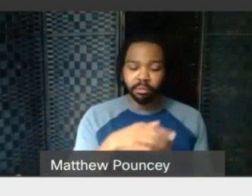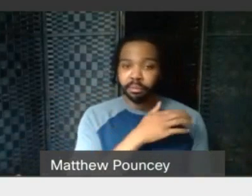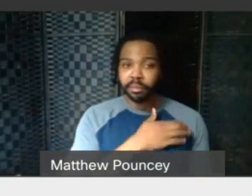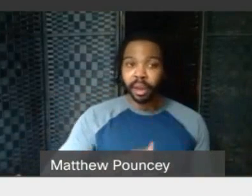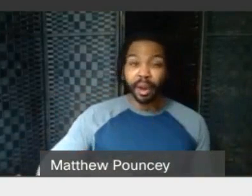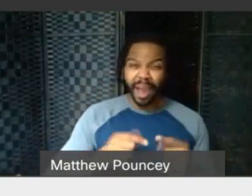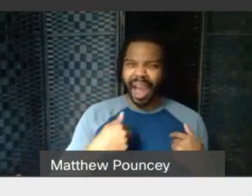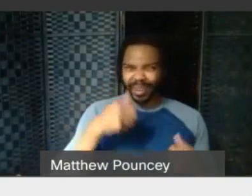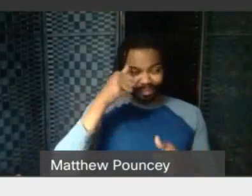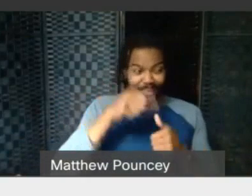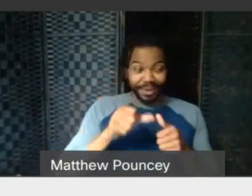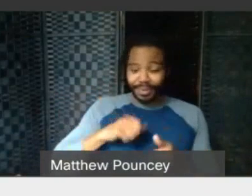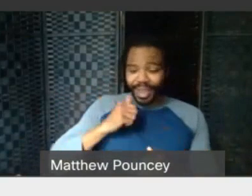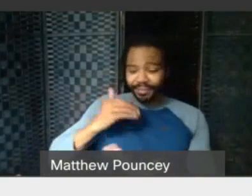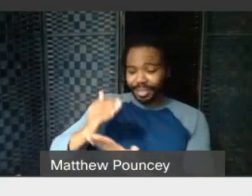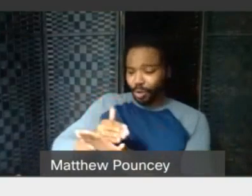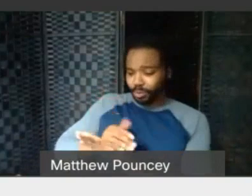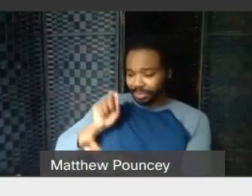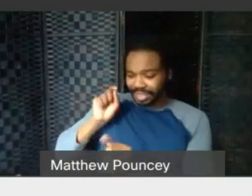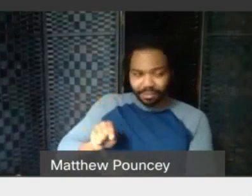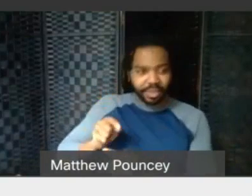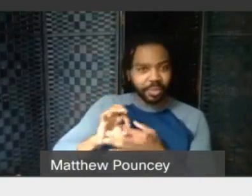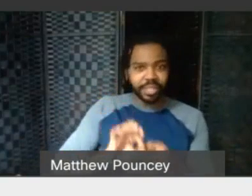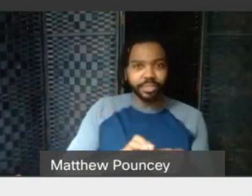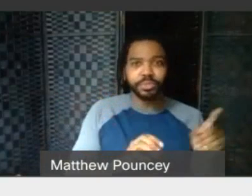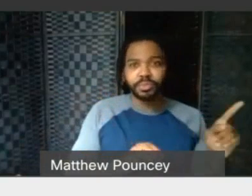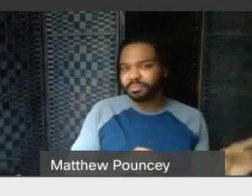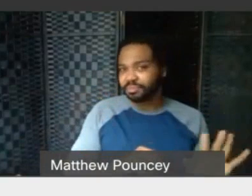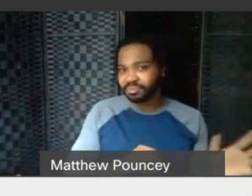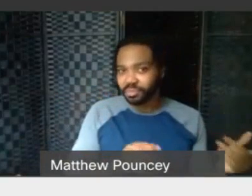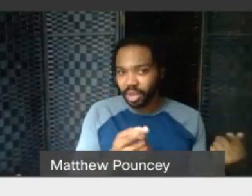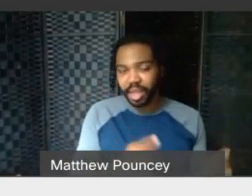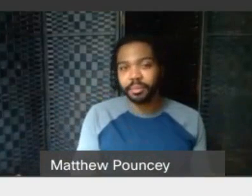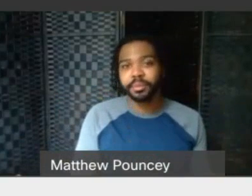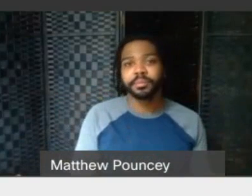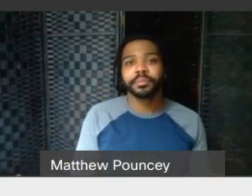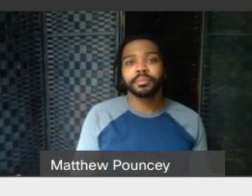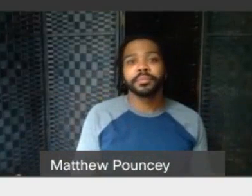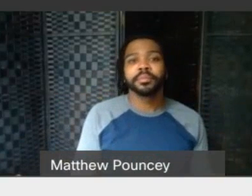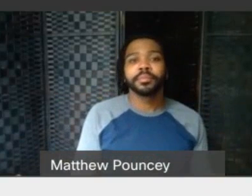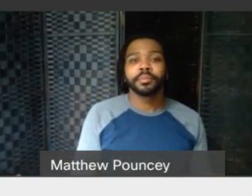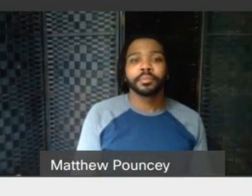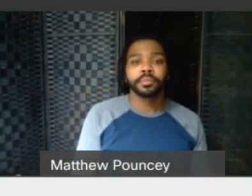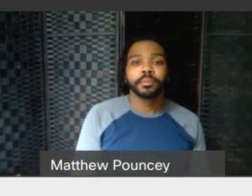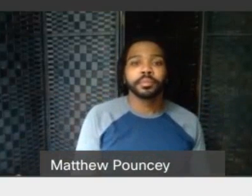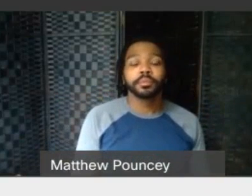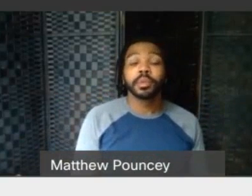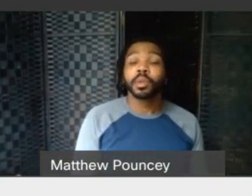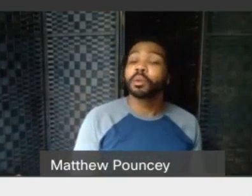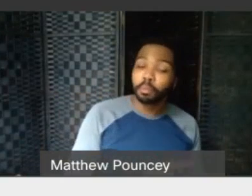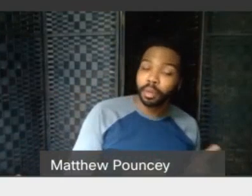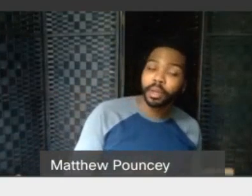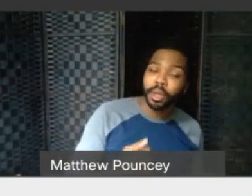in my notes specifics on those actual resources. I know that there